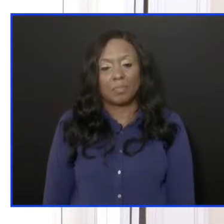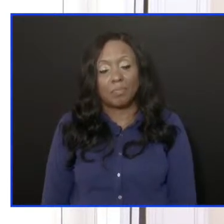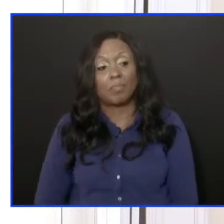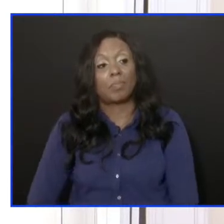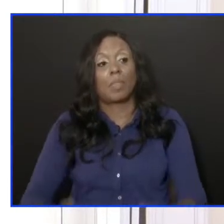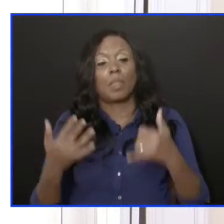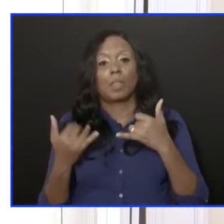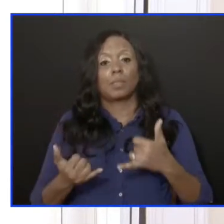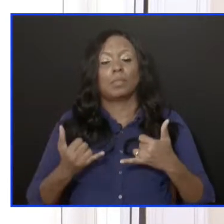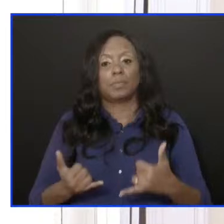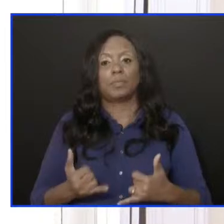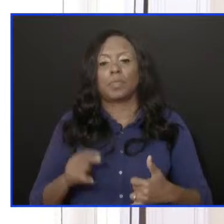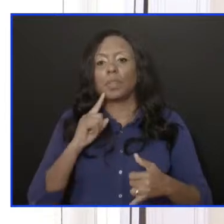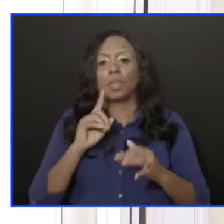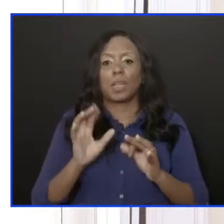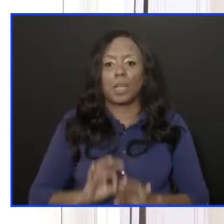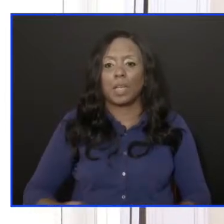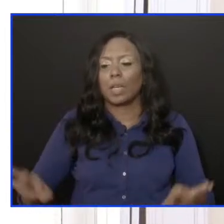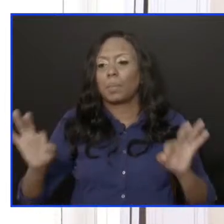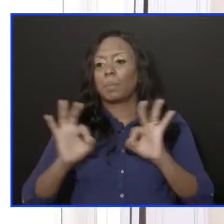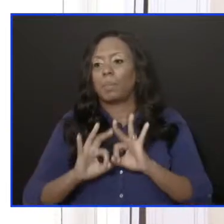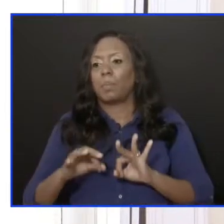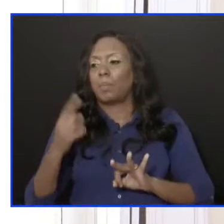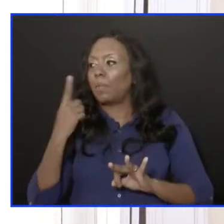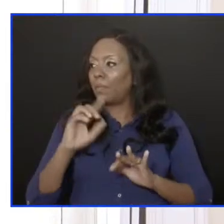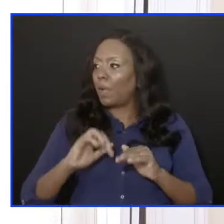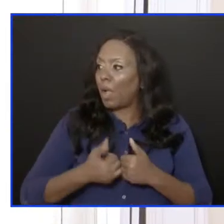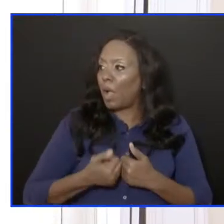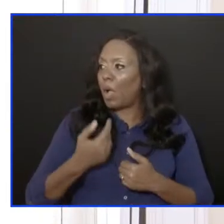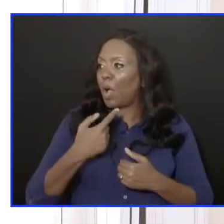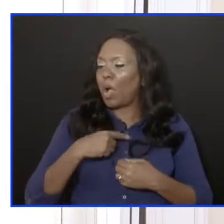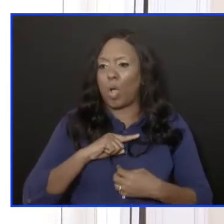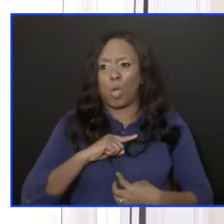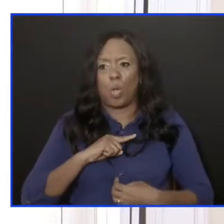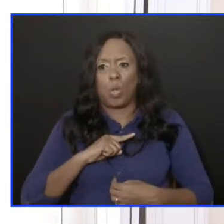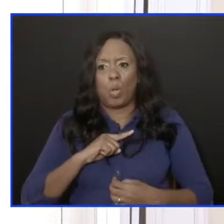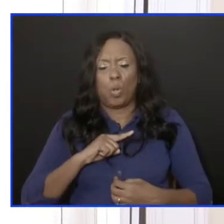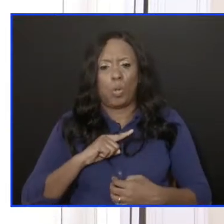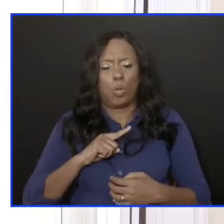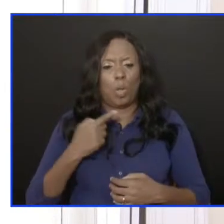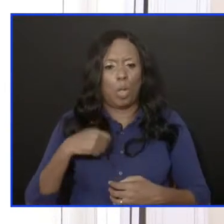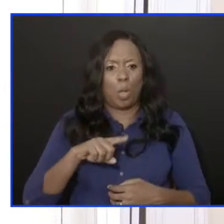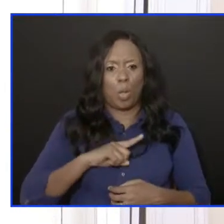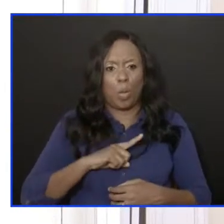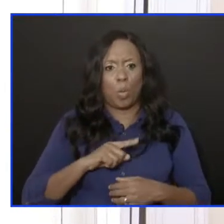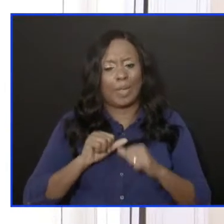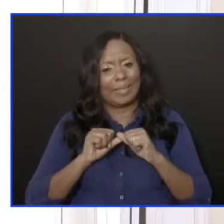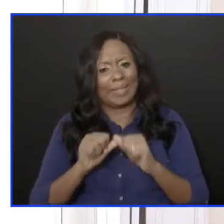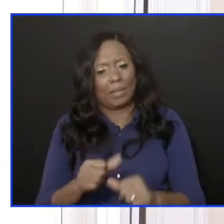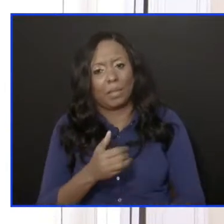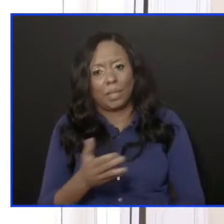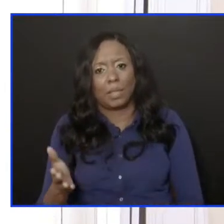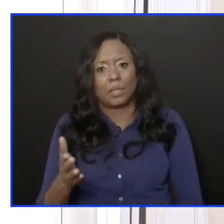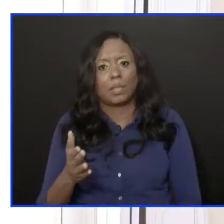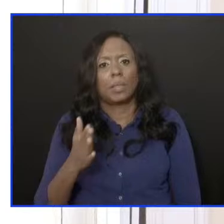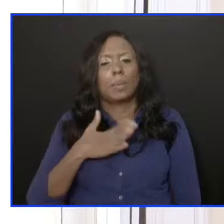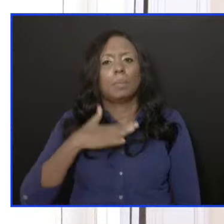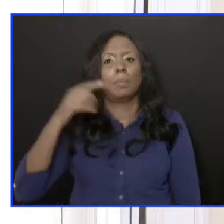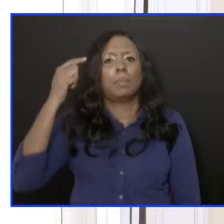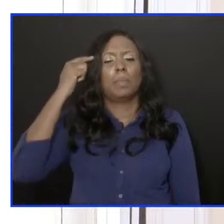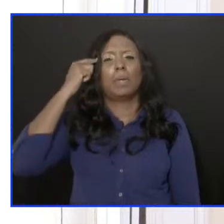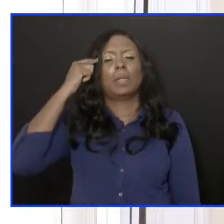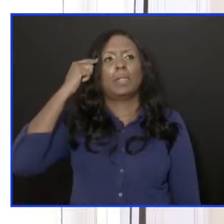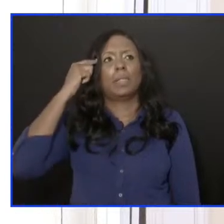baton. And forgive me if I start this way, because my mind is both with you here and with our negotiating team